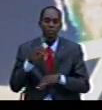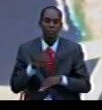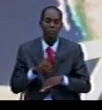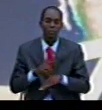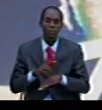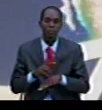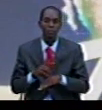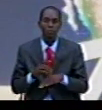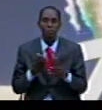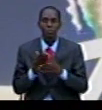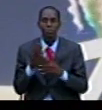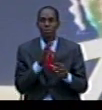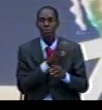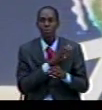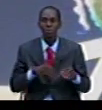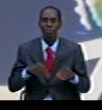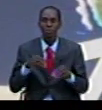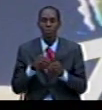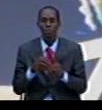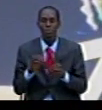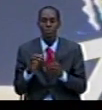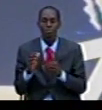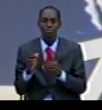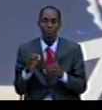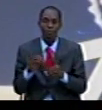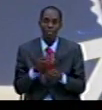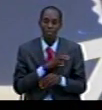Kolawole. You are recognized, sir.